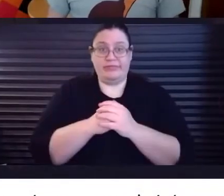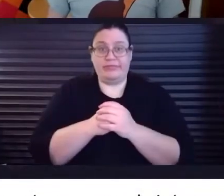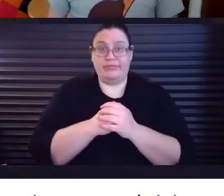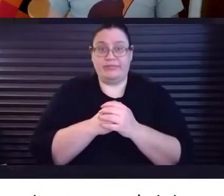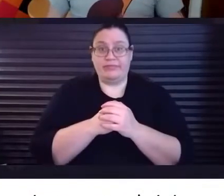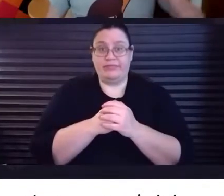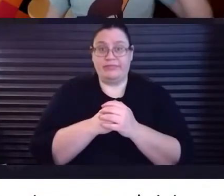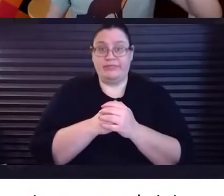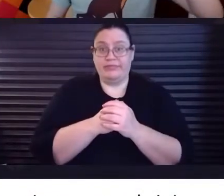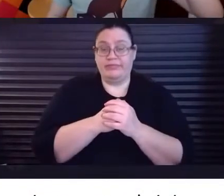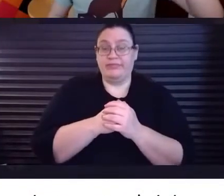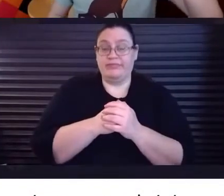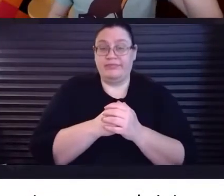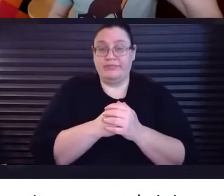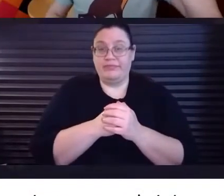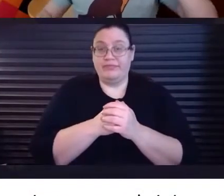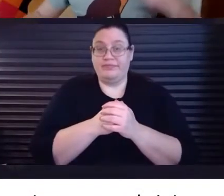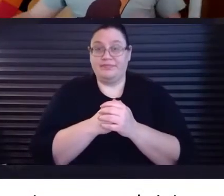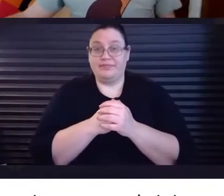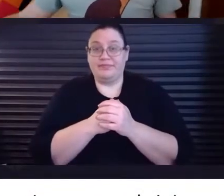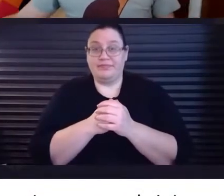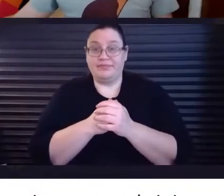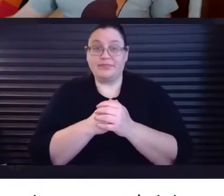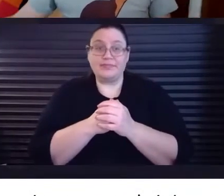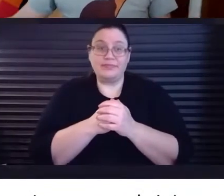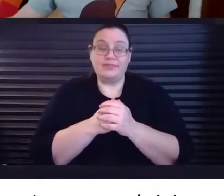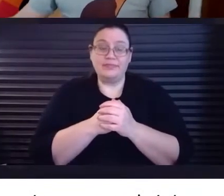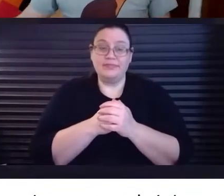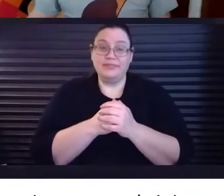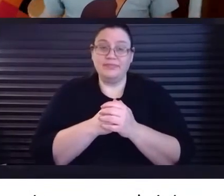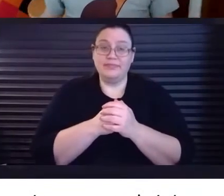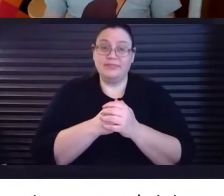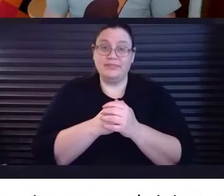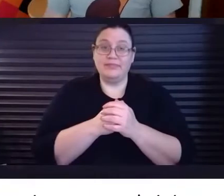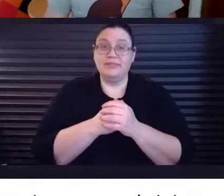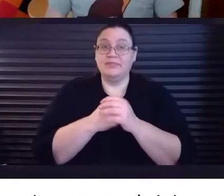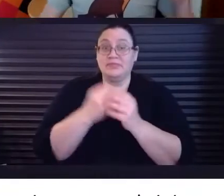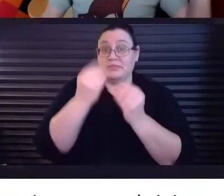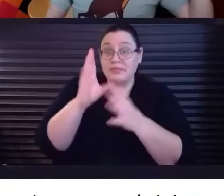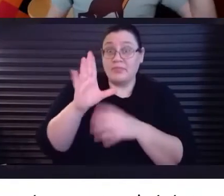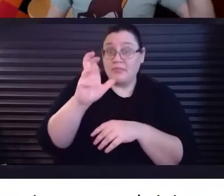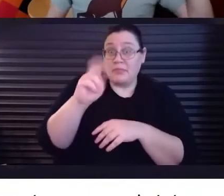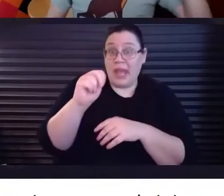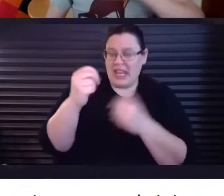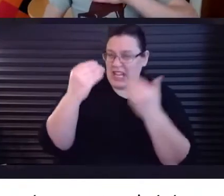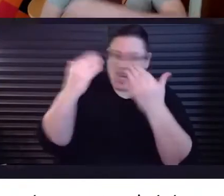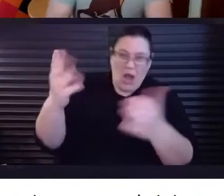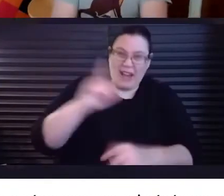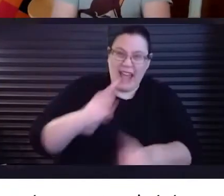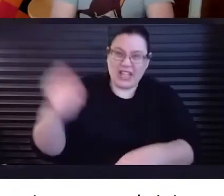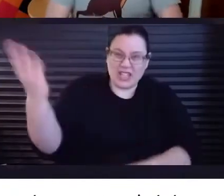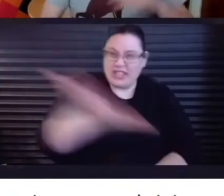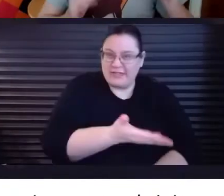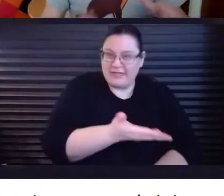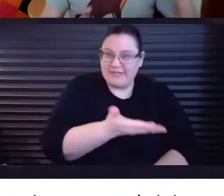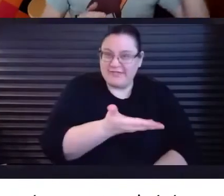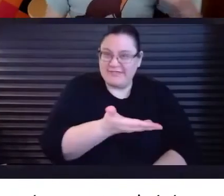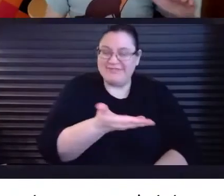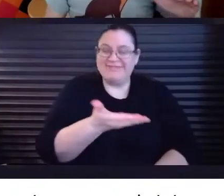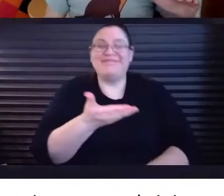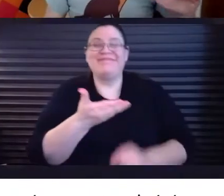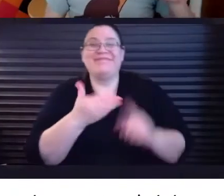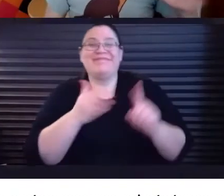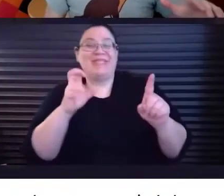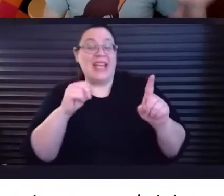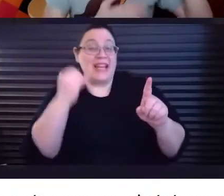CFN options, custom resource, private types, modules, macros? Ben, go. Yes. So if you need something custom,